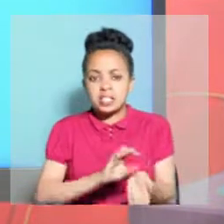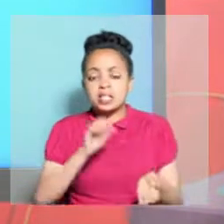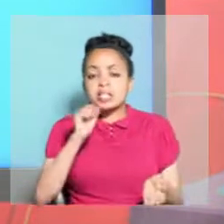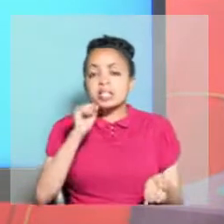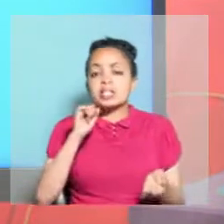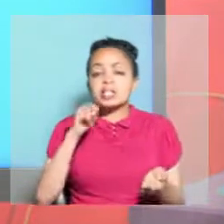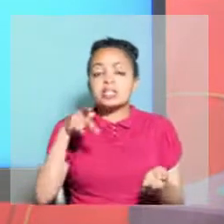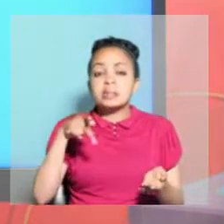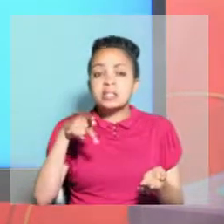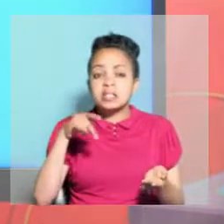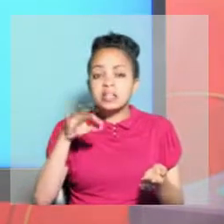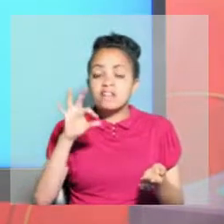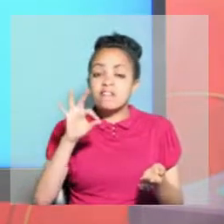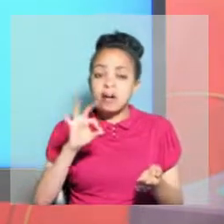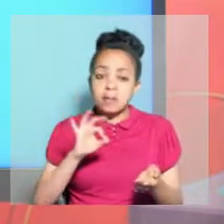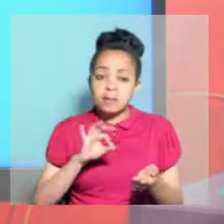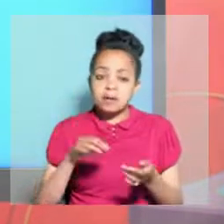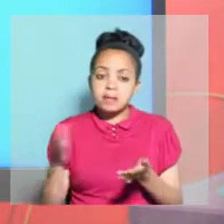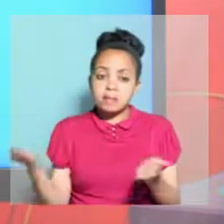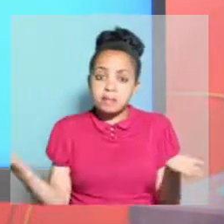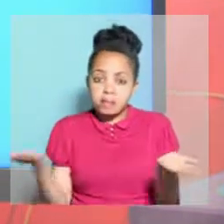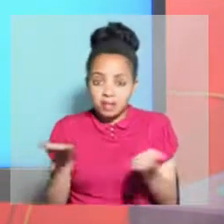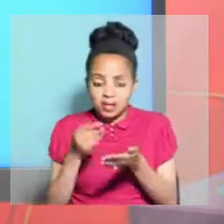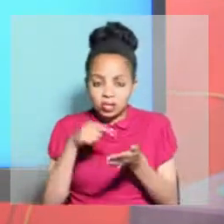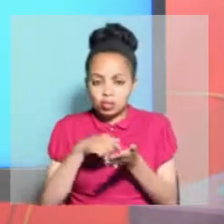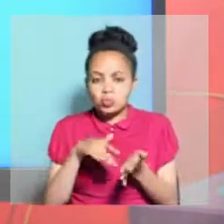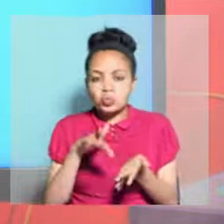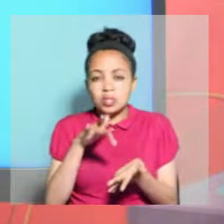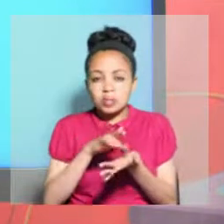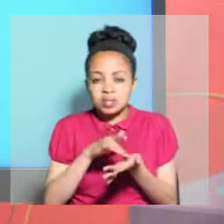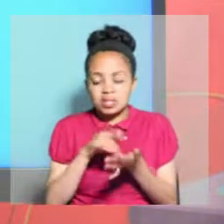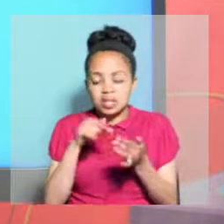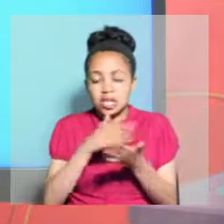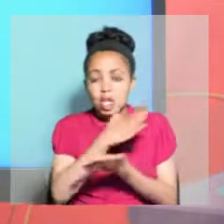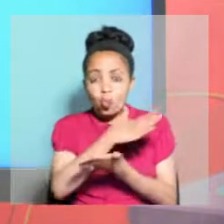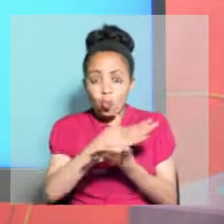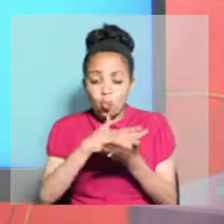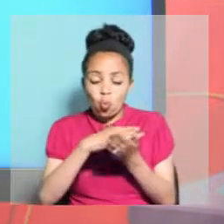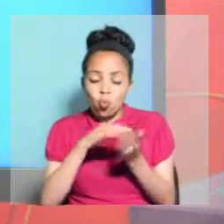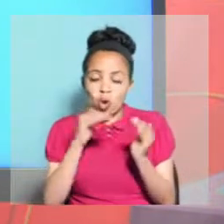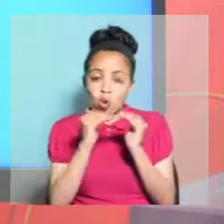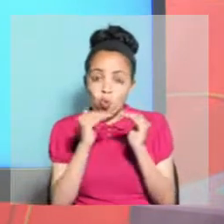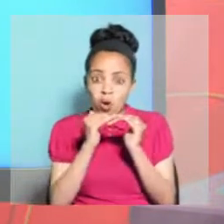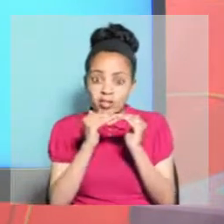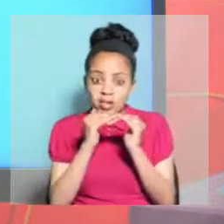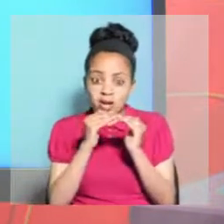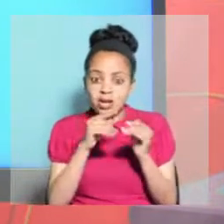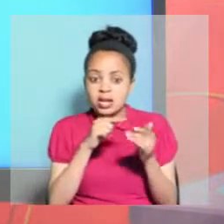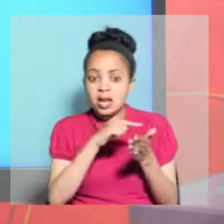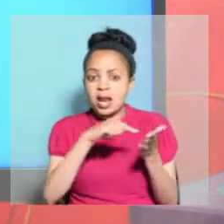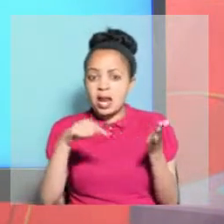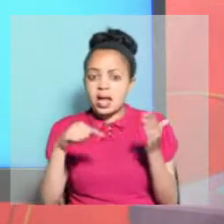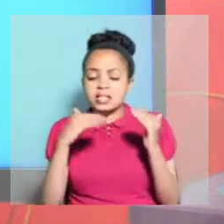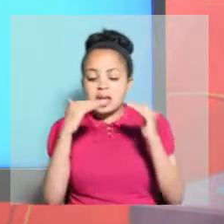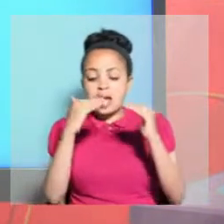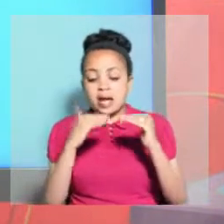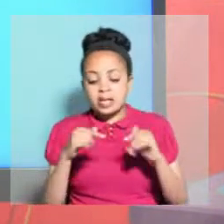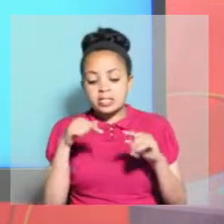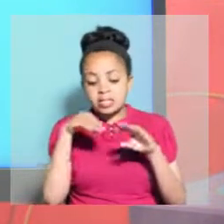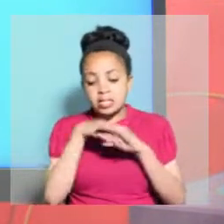fiber brings to that of the middle cell at equilateral line of the cell here. They are arranged as